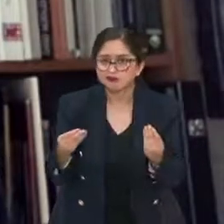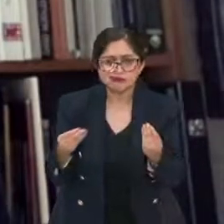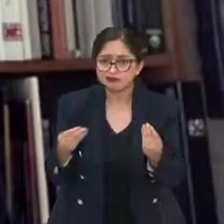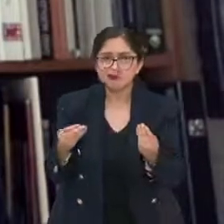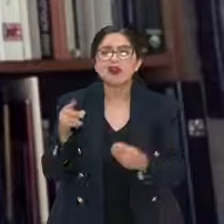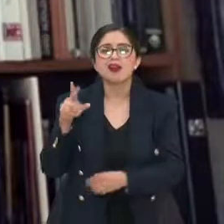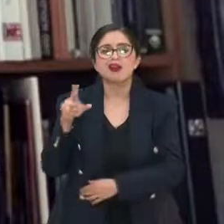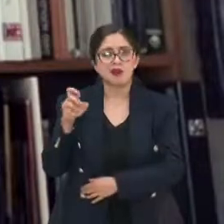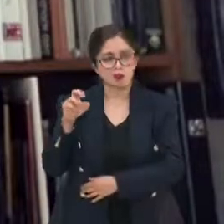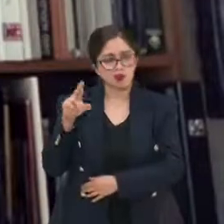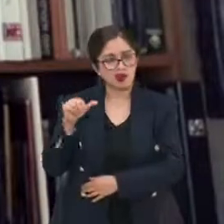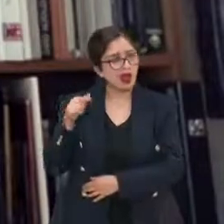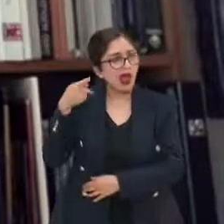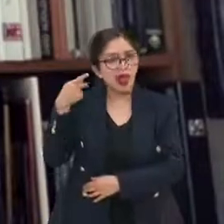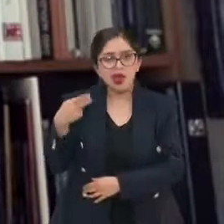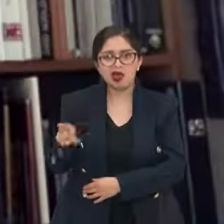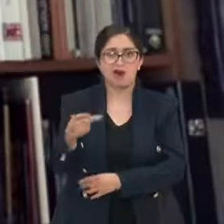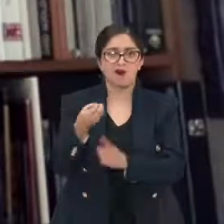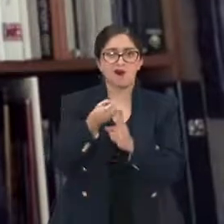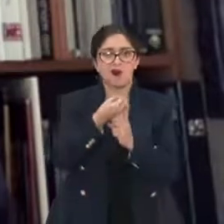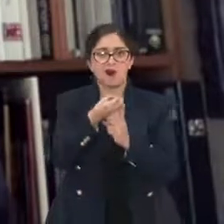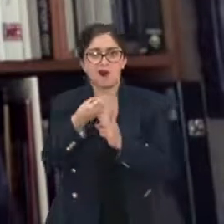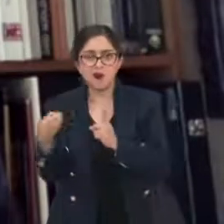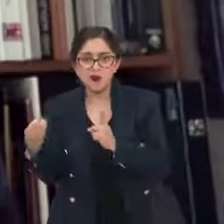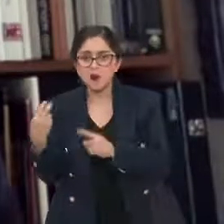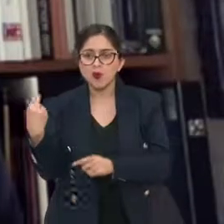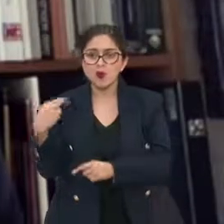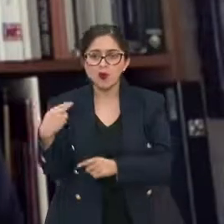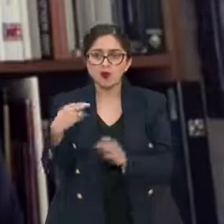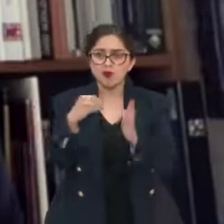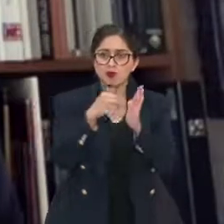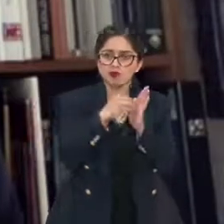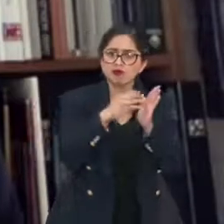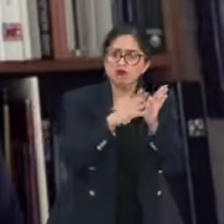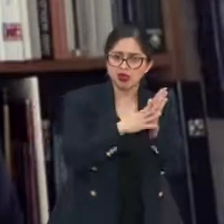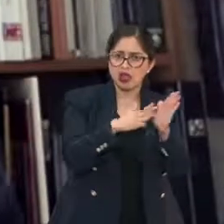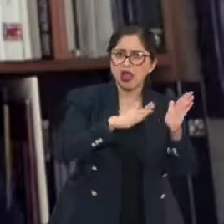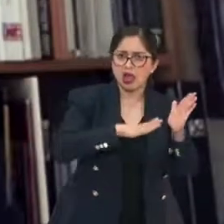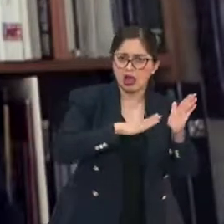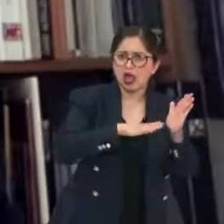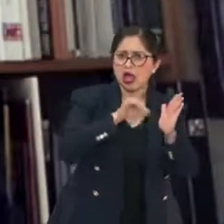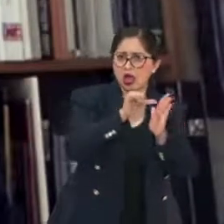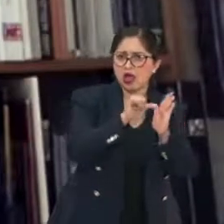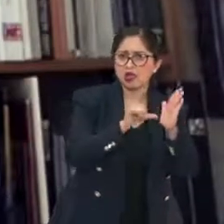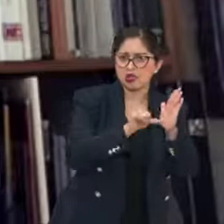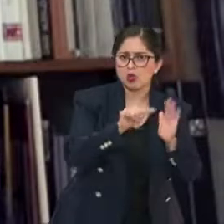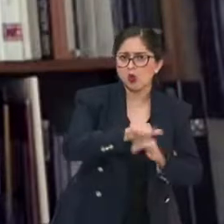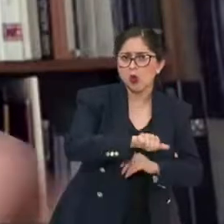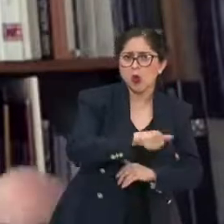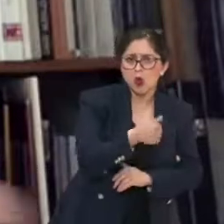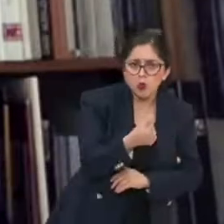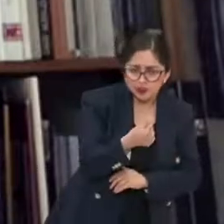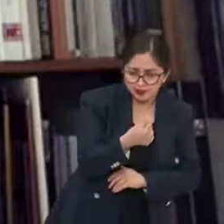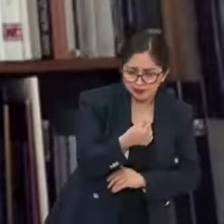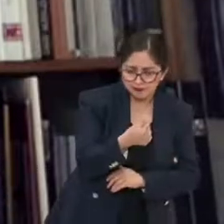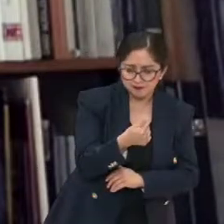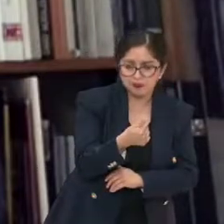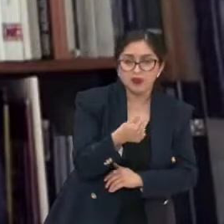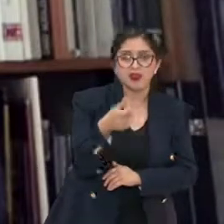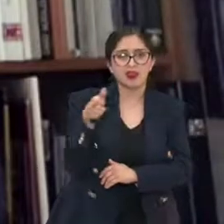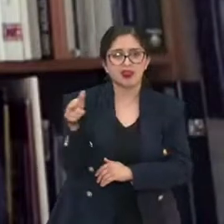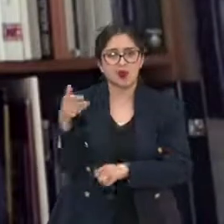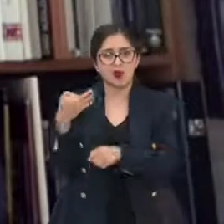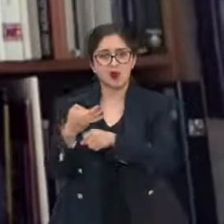disappeared. This is our organization way, and with the specific name, it is acknowledged in Article 11 of the